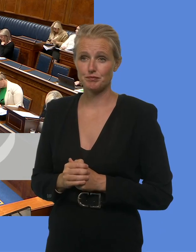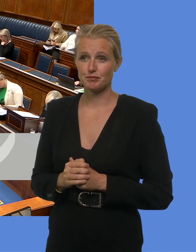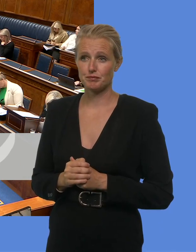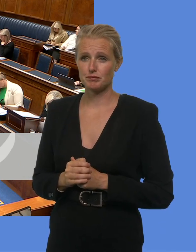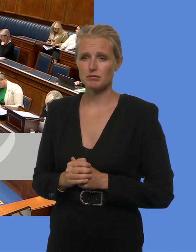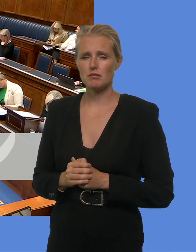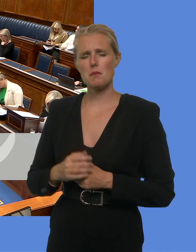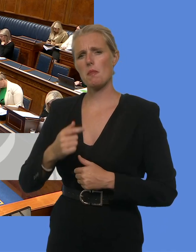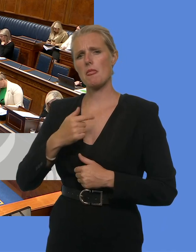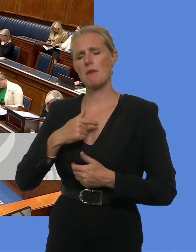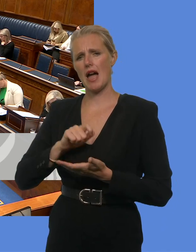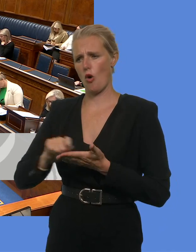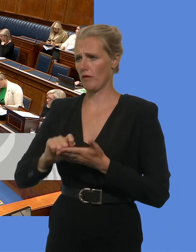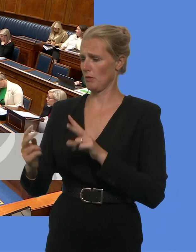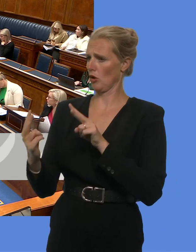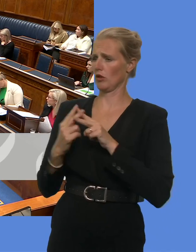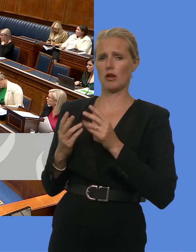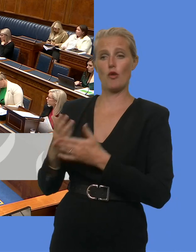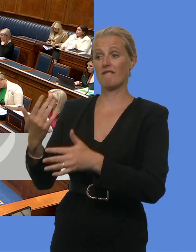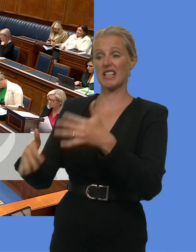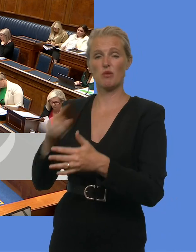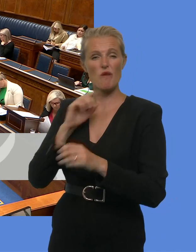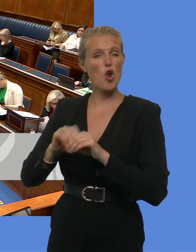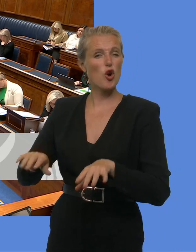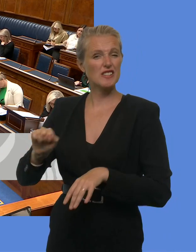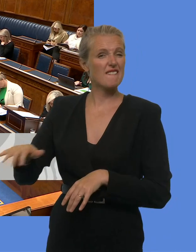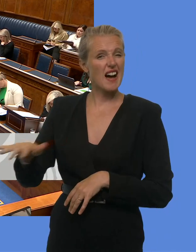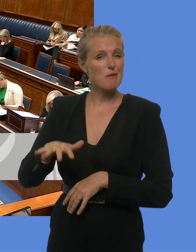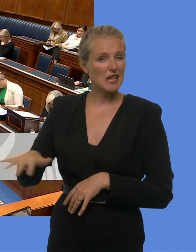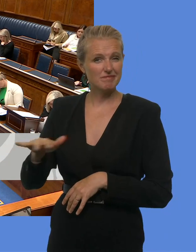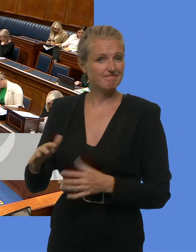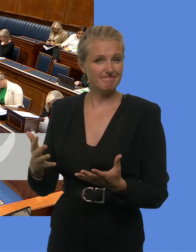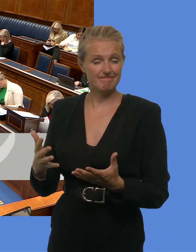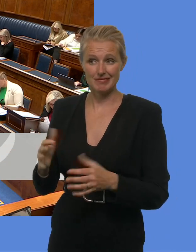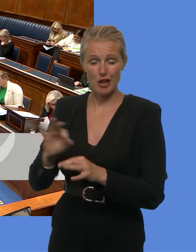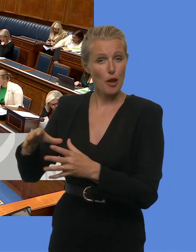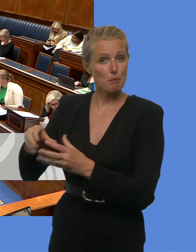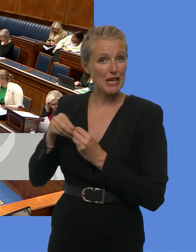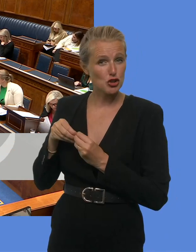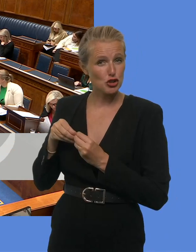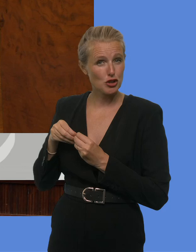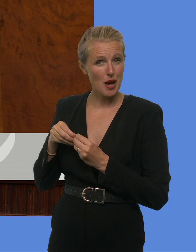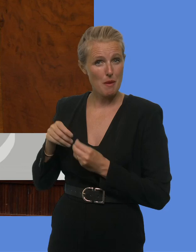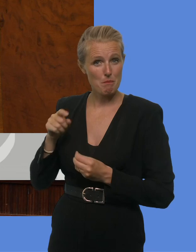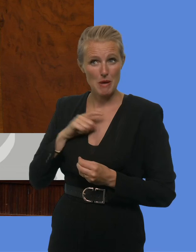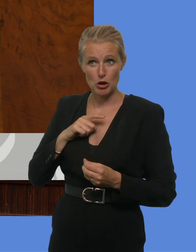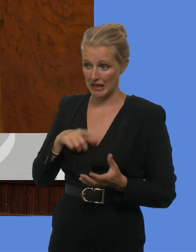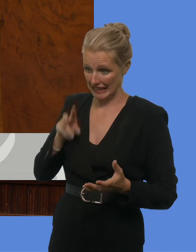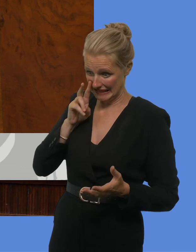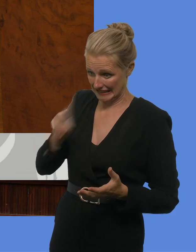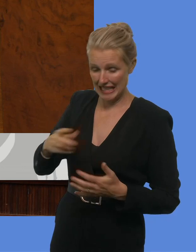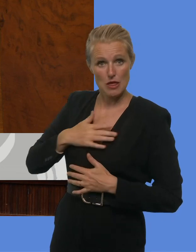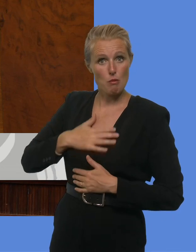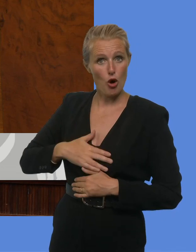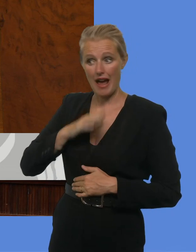My office has been contacted by victims who have lost loved ones and been denied a pension because they didn't see the body in the aftermath of